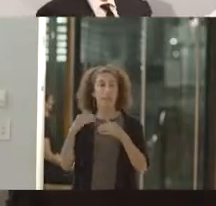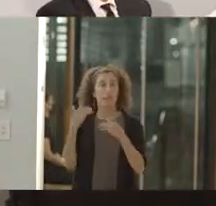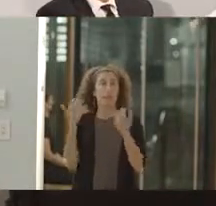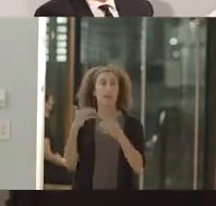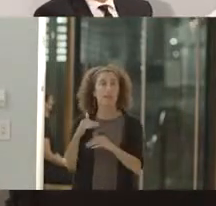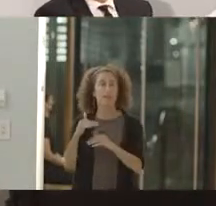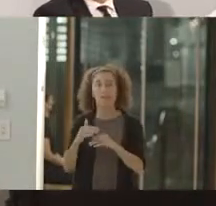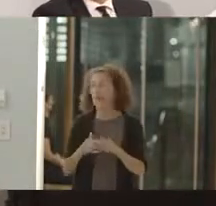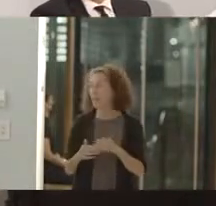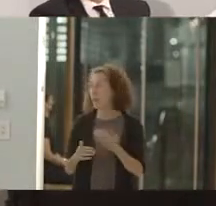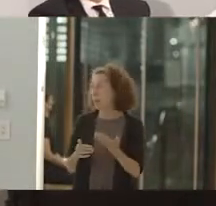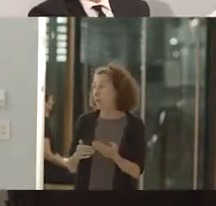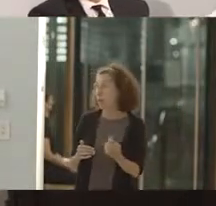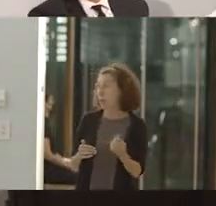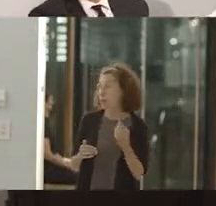Yes?